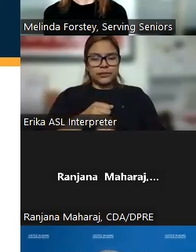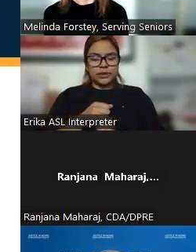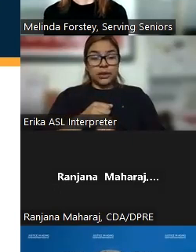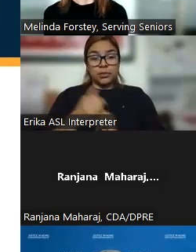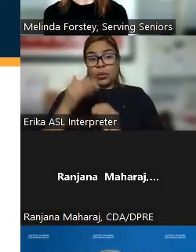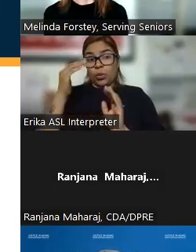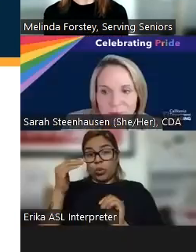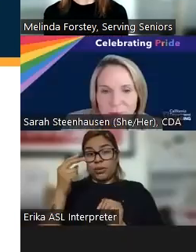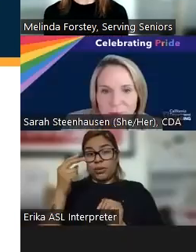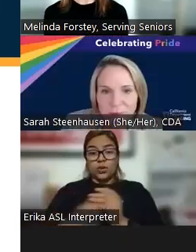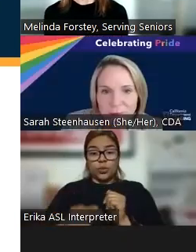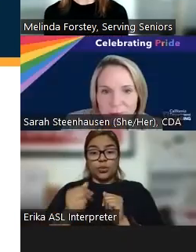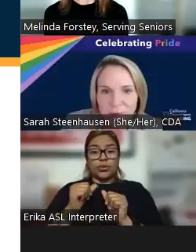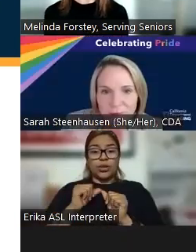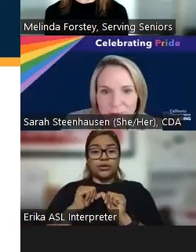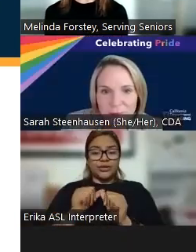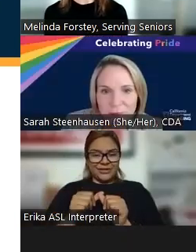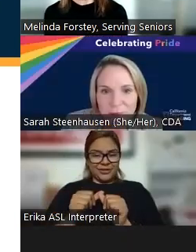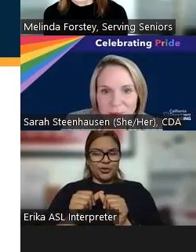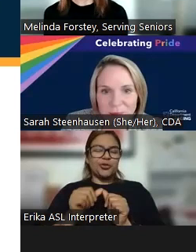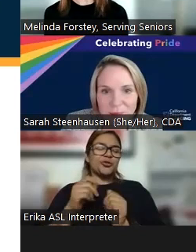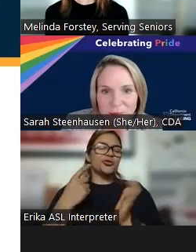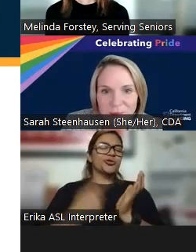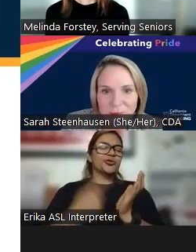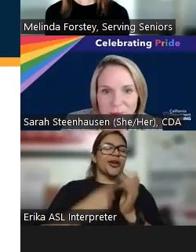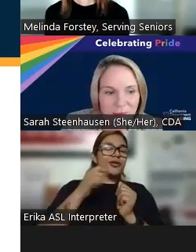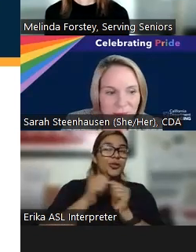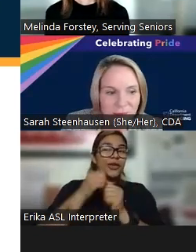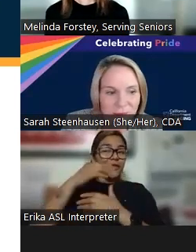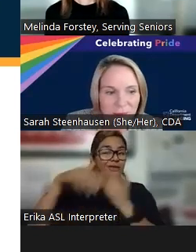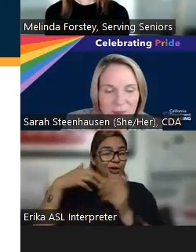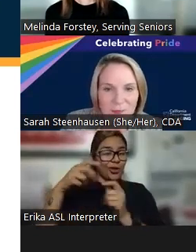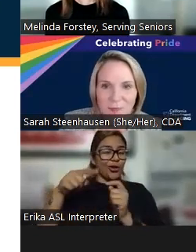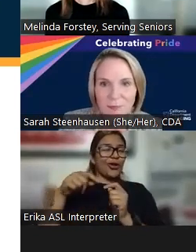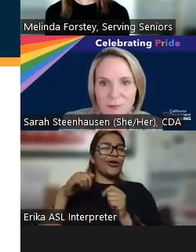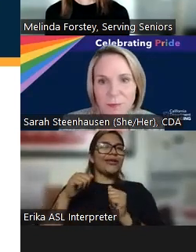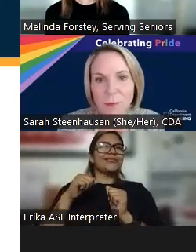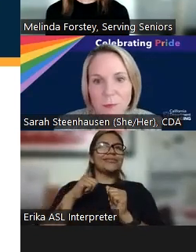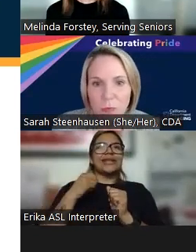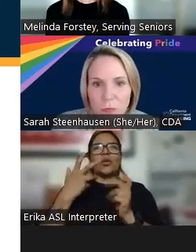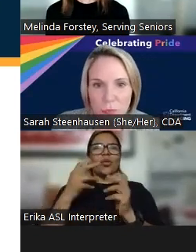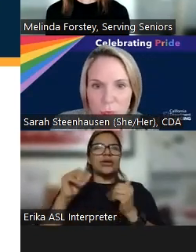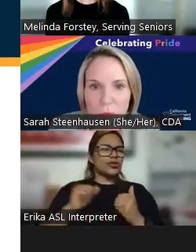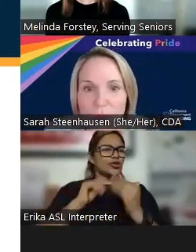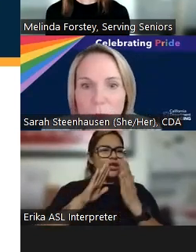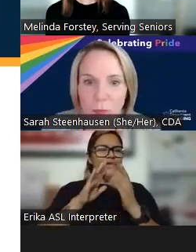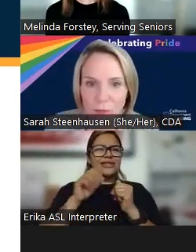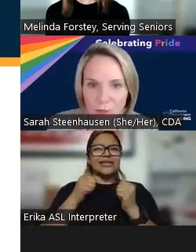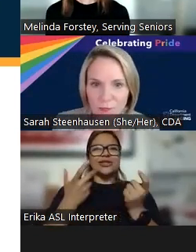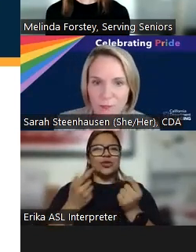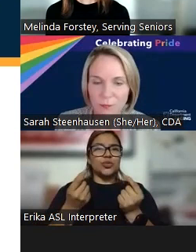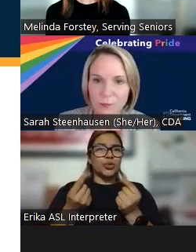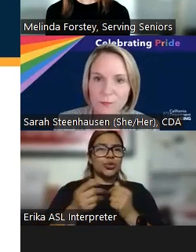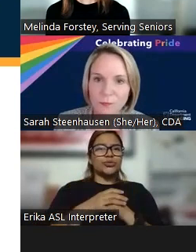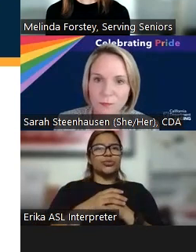that you will both talk with each other about your programs and some of the challenges, and also